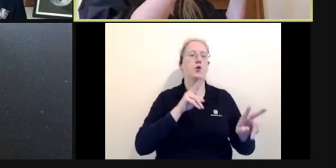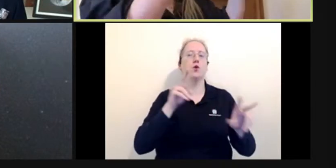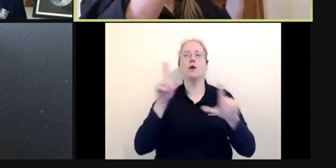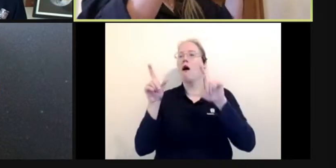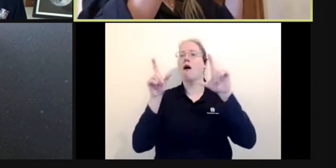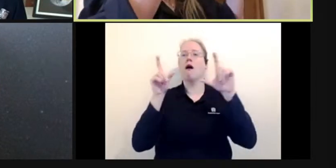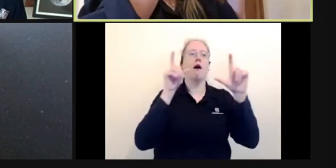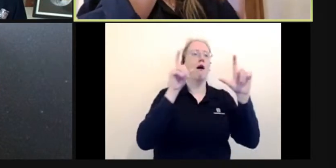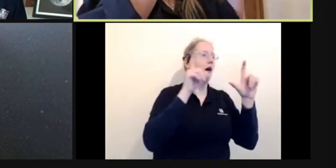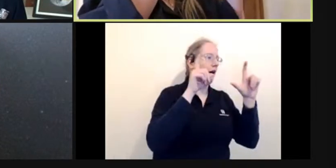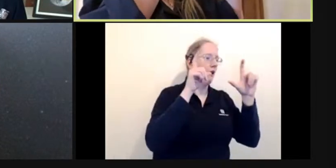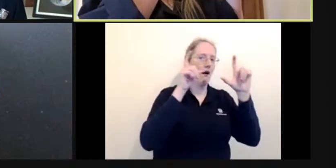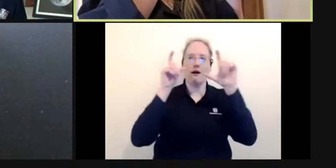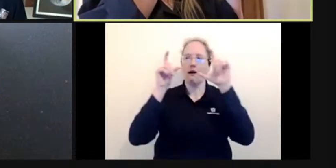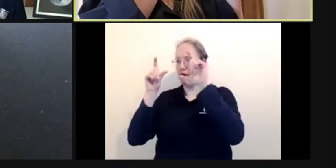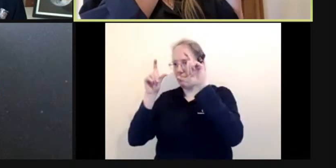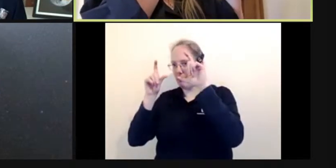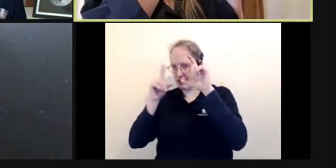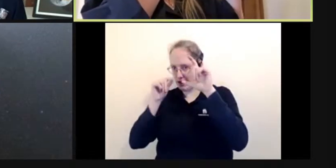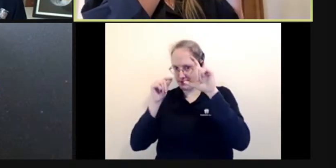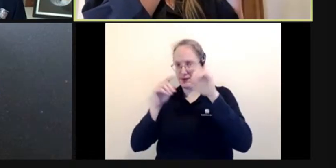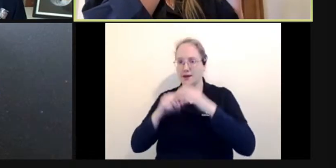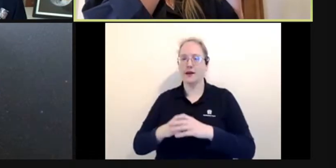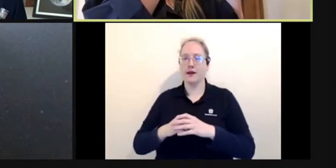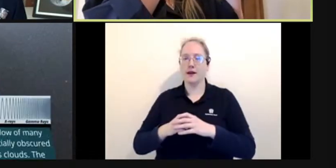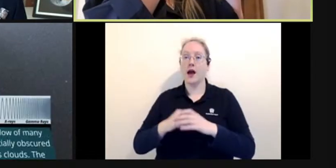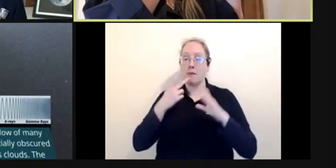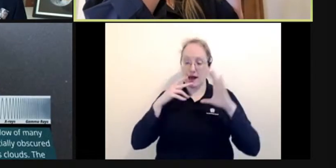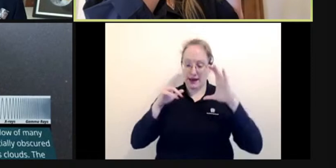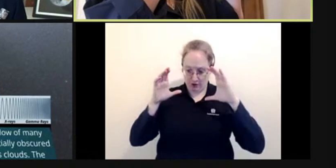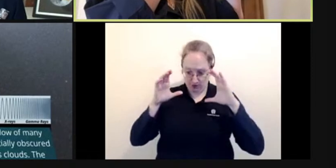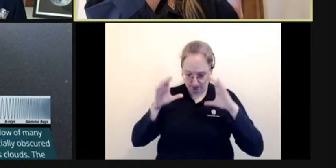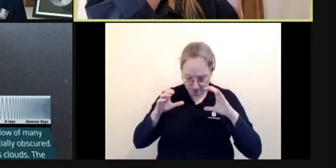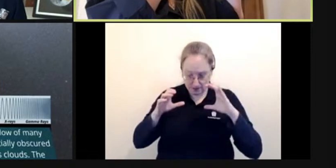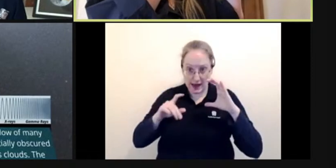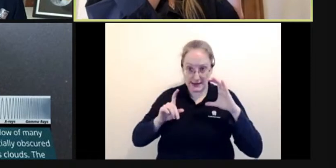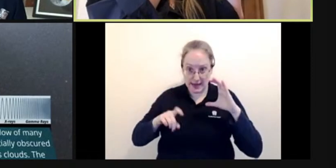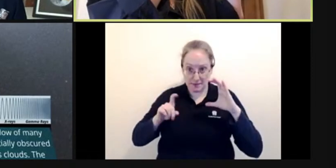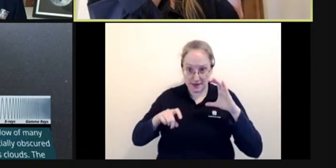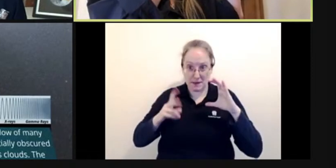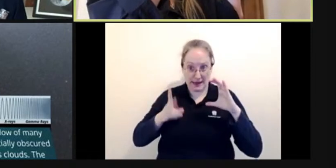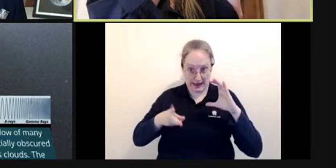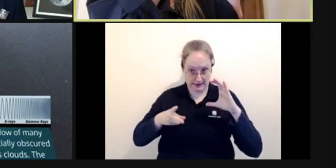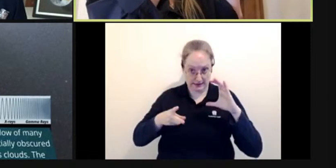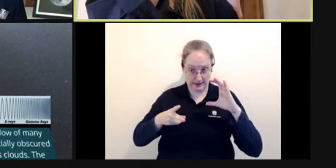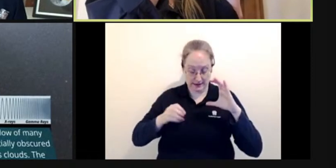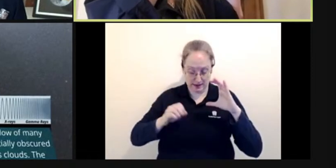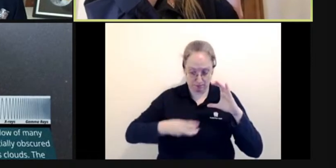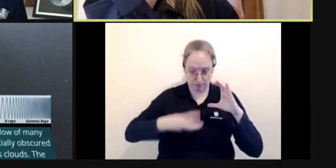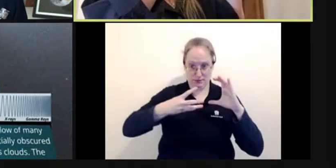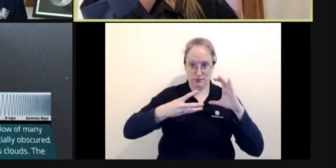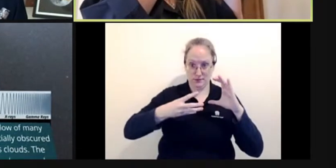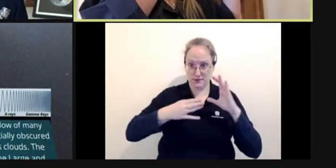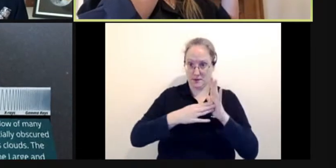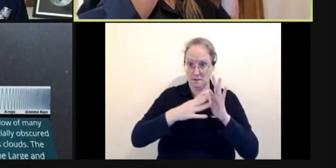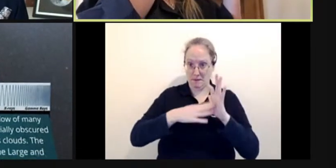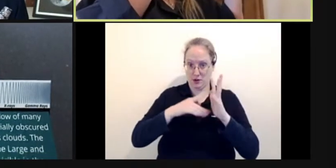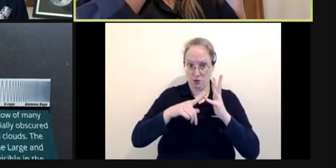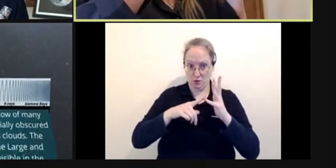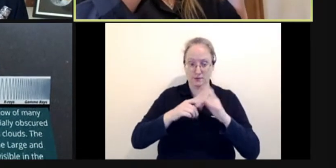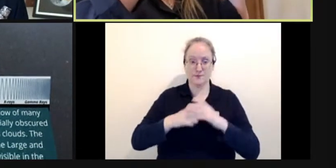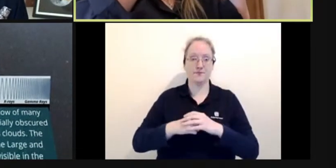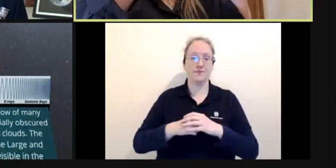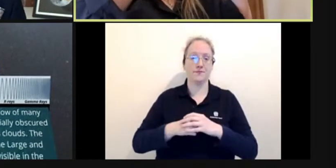immersed in, but then let's tap on it again to bring it back up, bring our menu back up. Now, we're